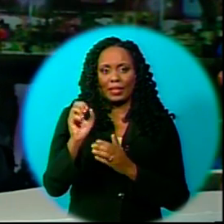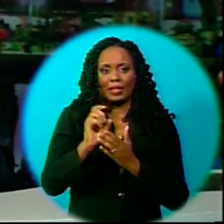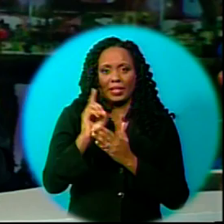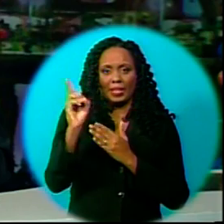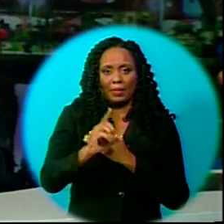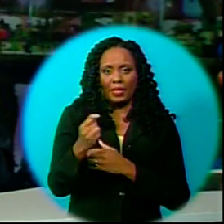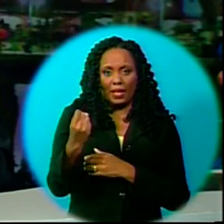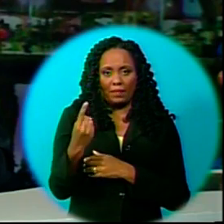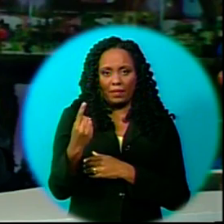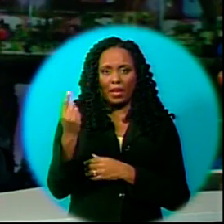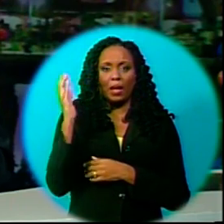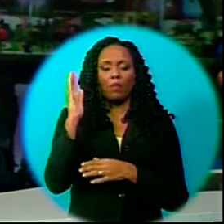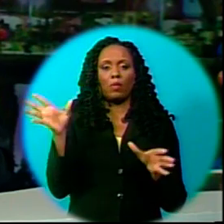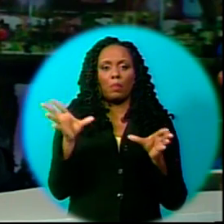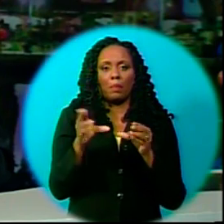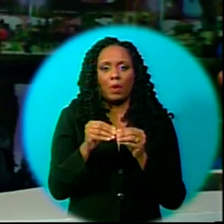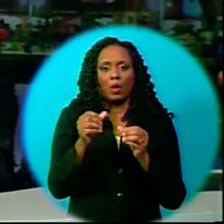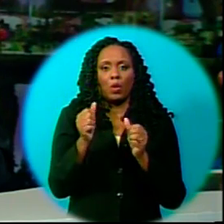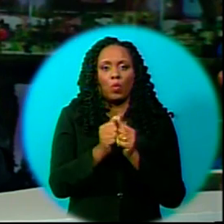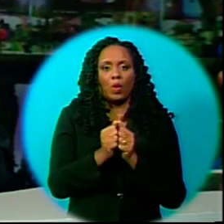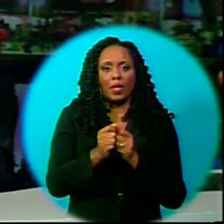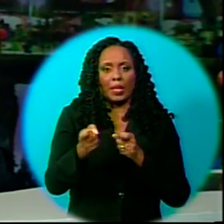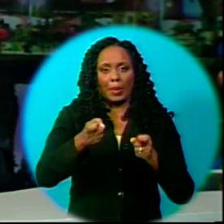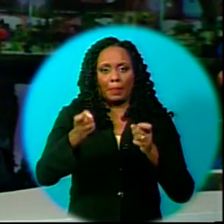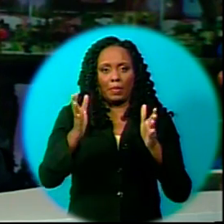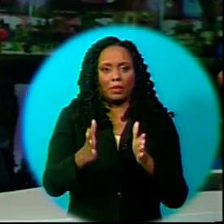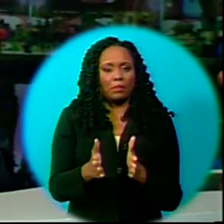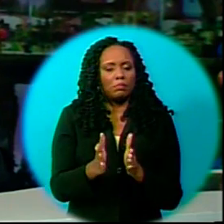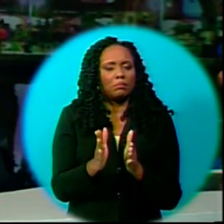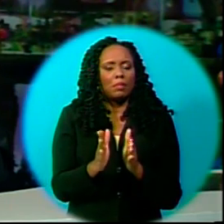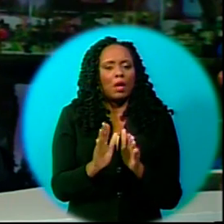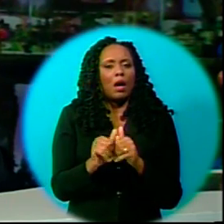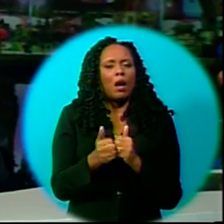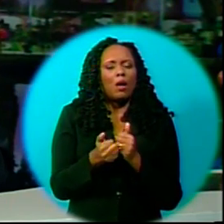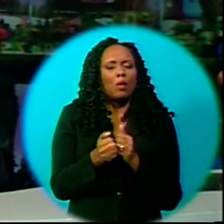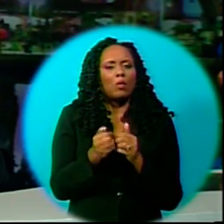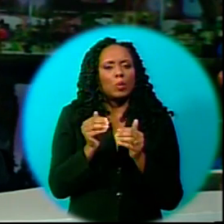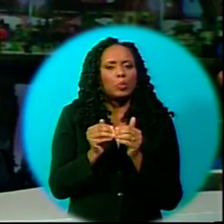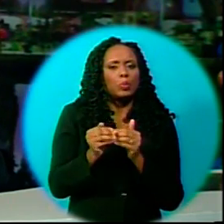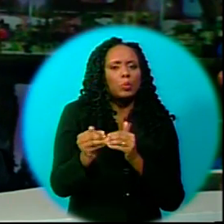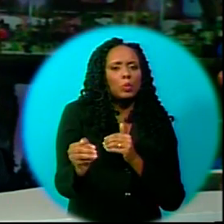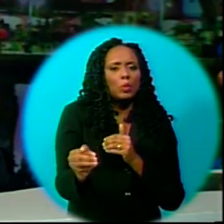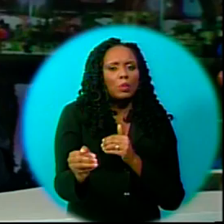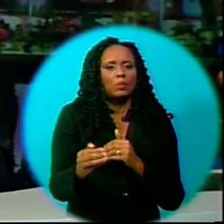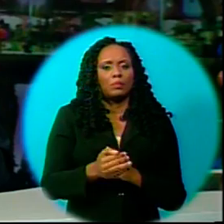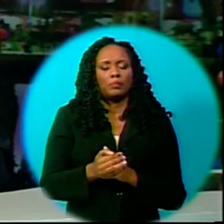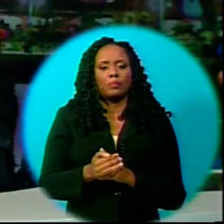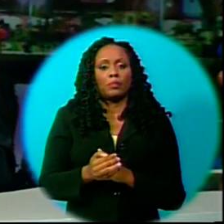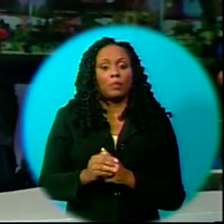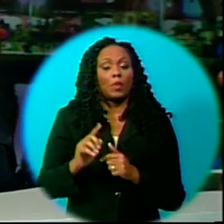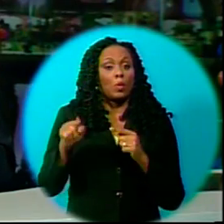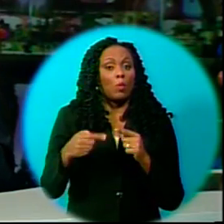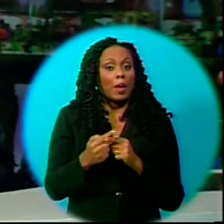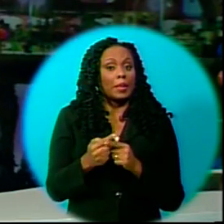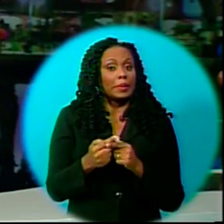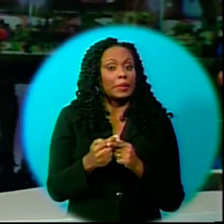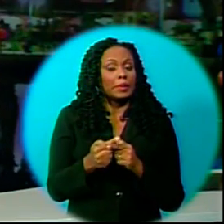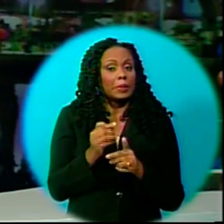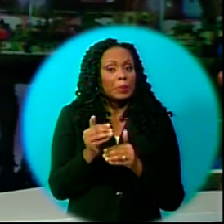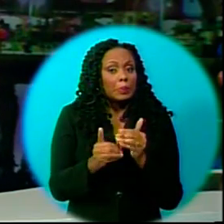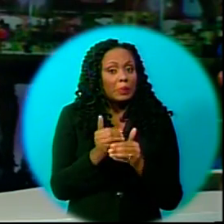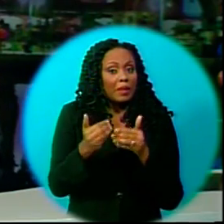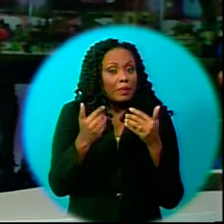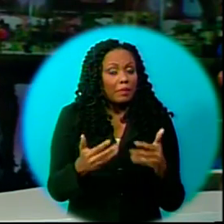expected to meet with the judicial managers to be fully apprised as to the current administrative and financial status of CLICO. Once this part